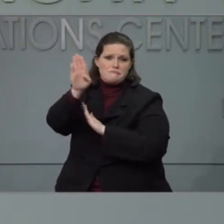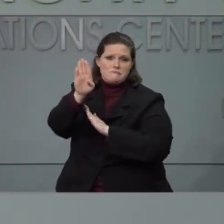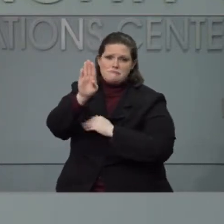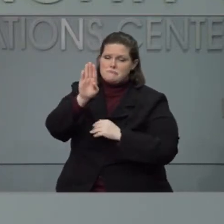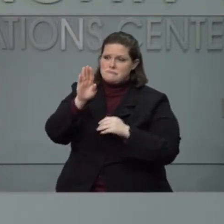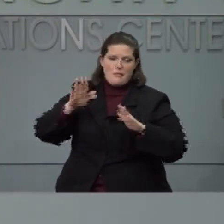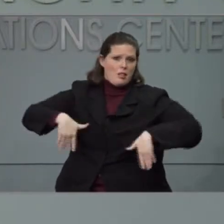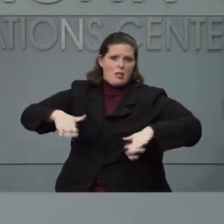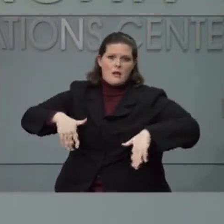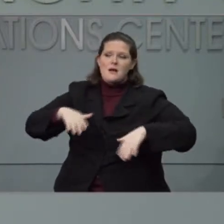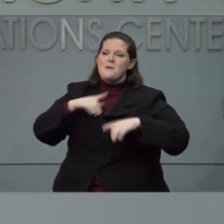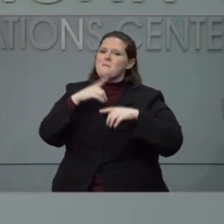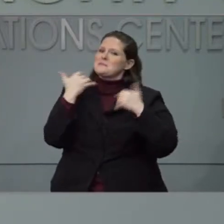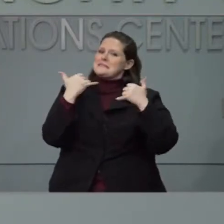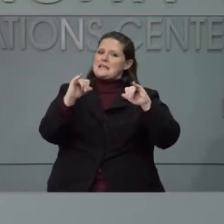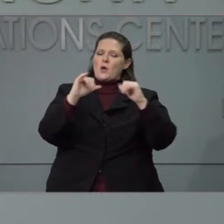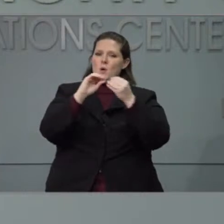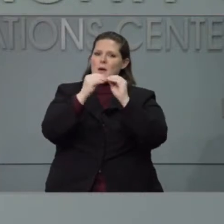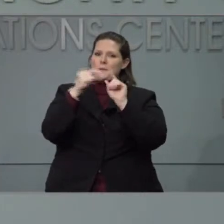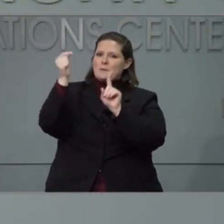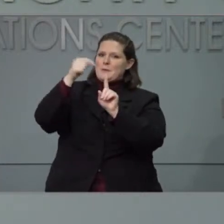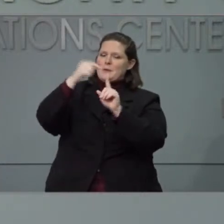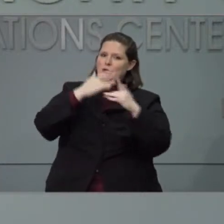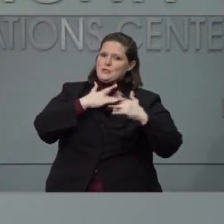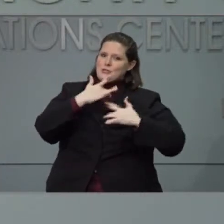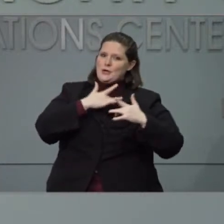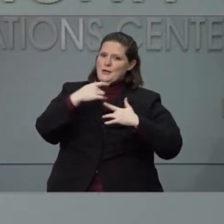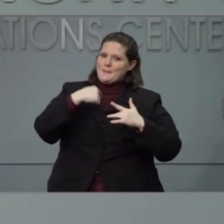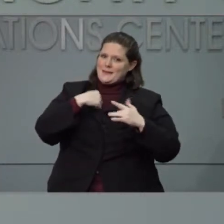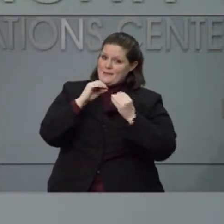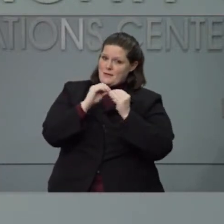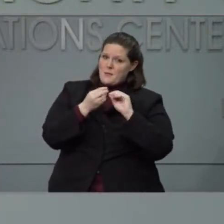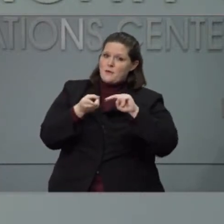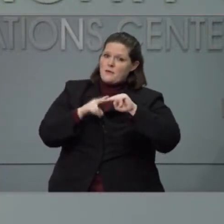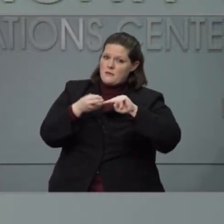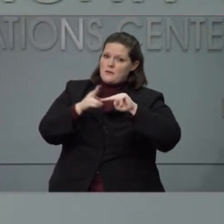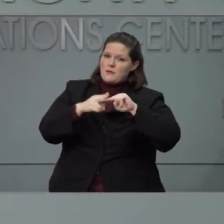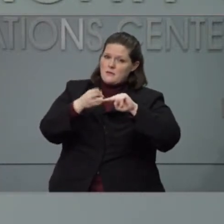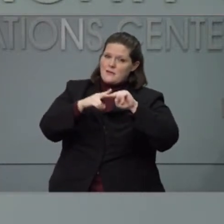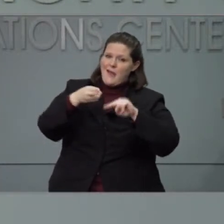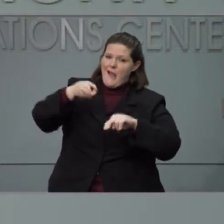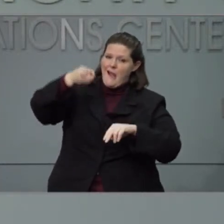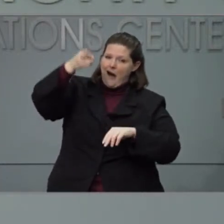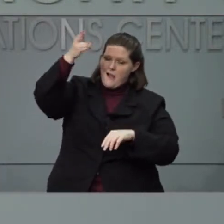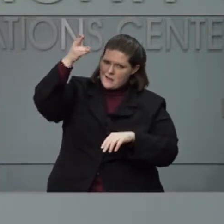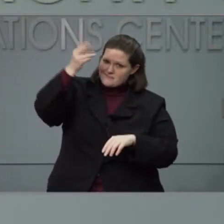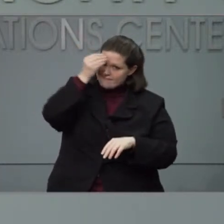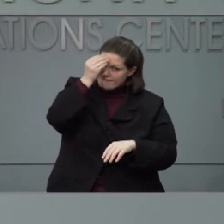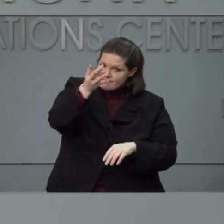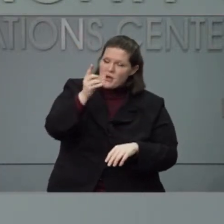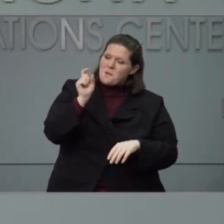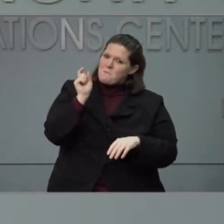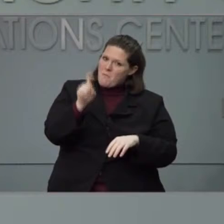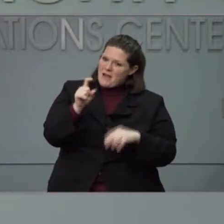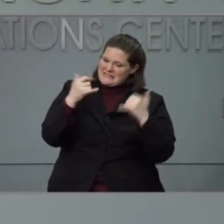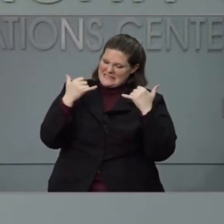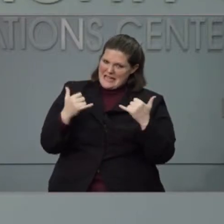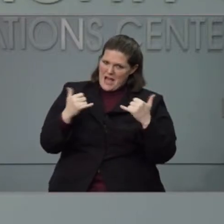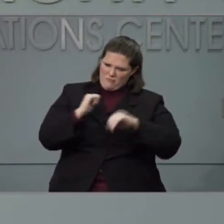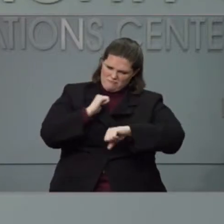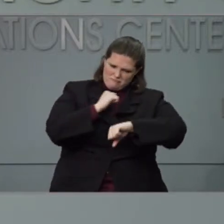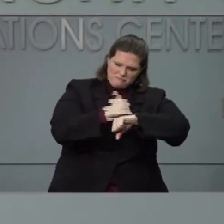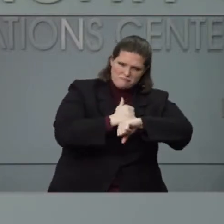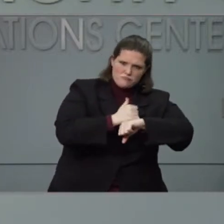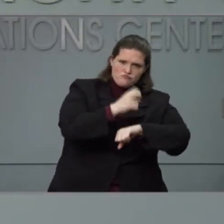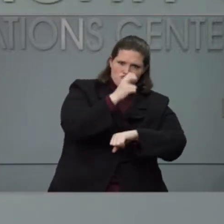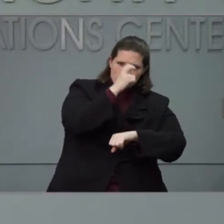we know it's too high. We know it's continuing to creep upward. And we have to take strong steps now. So this is why